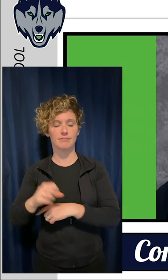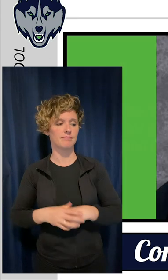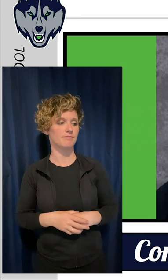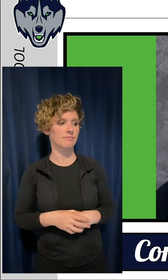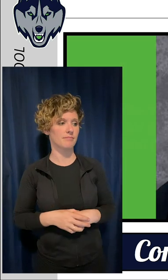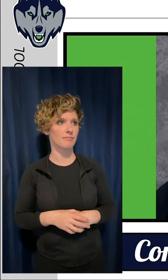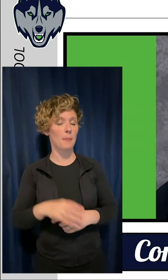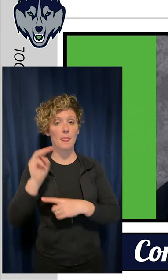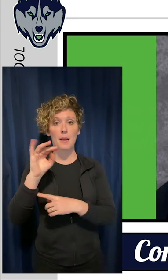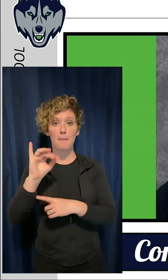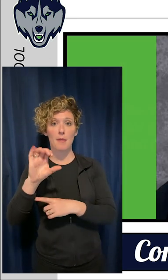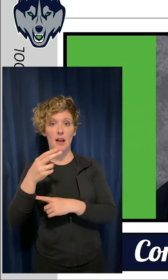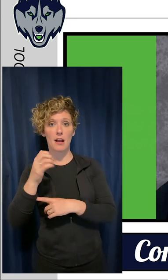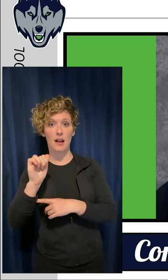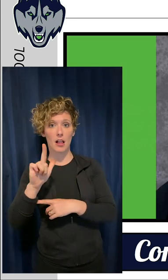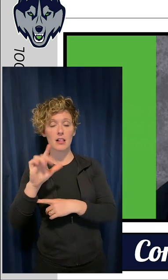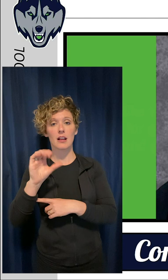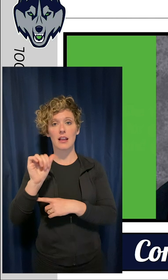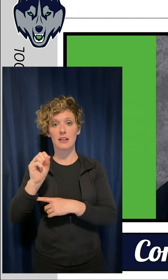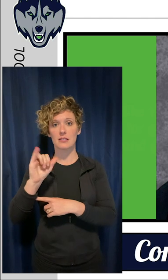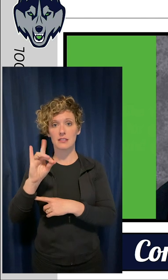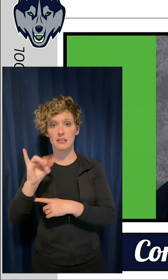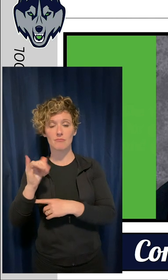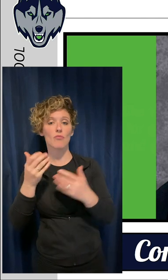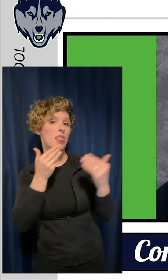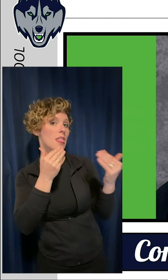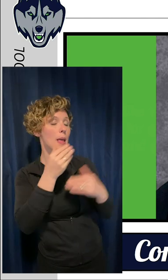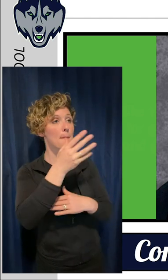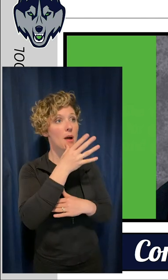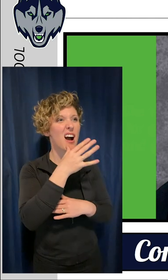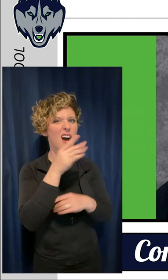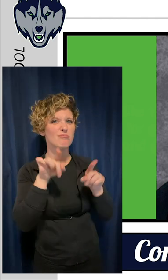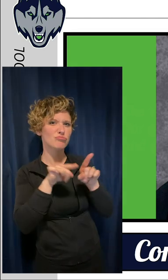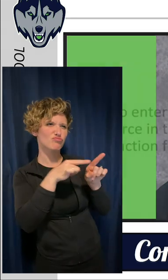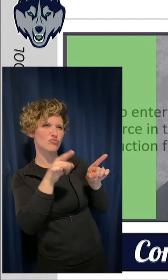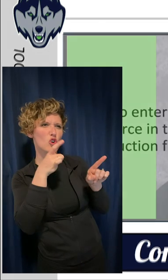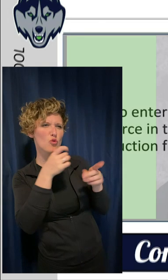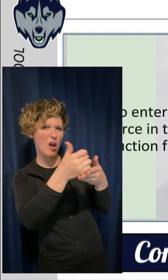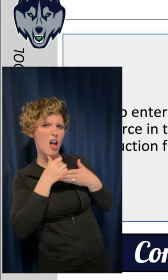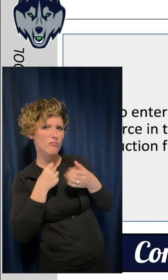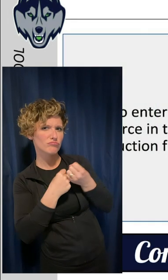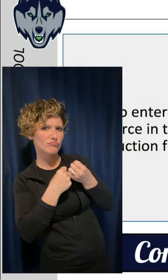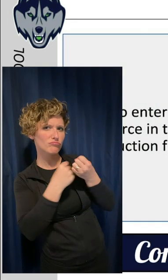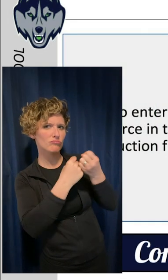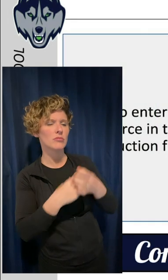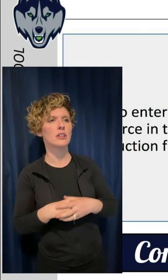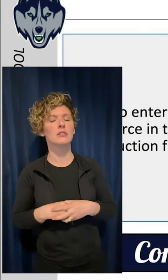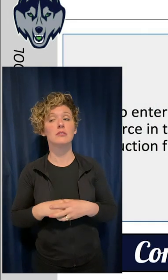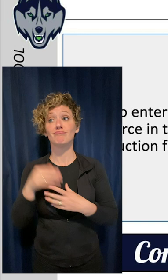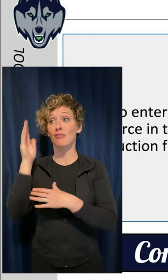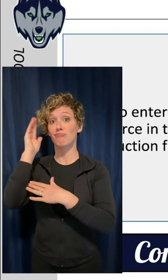Michael Cassidy would like to thank his mom and everyone else who has helped him along the way. In the future, Michael plans to